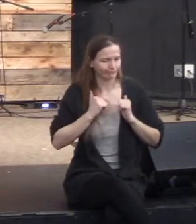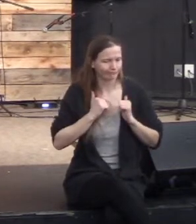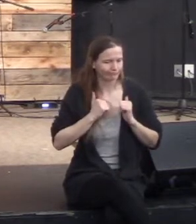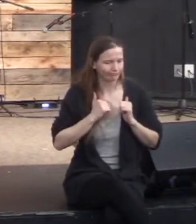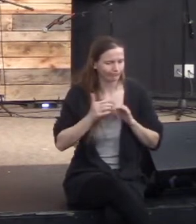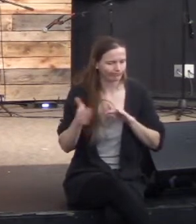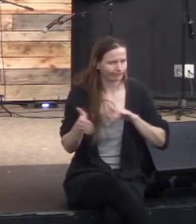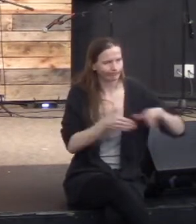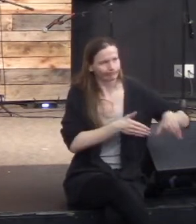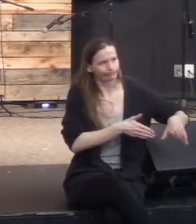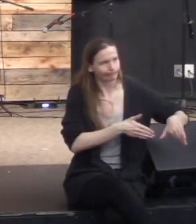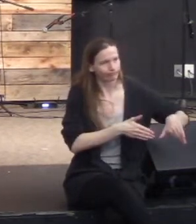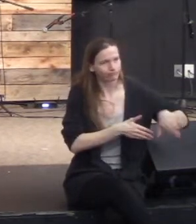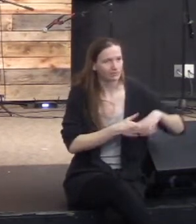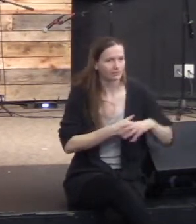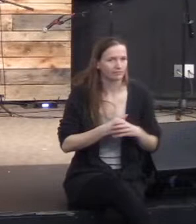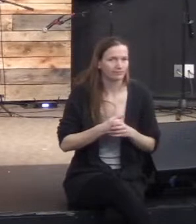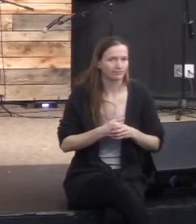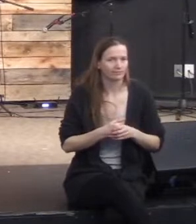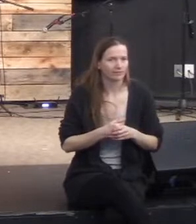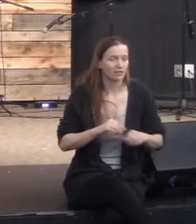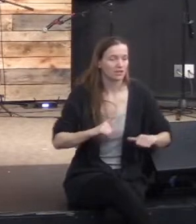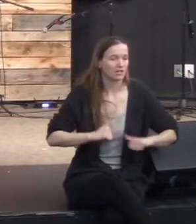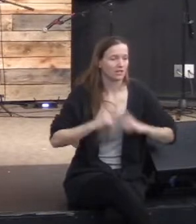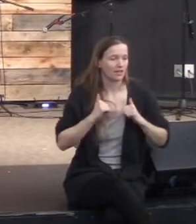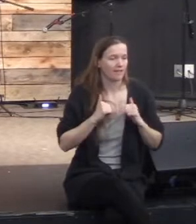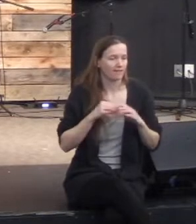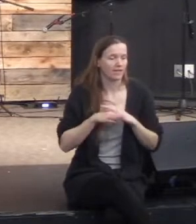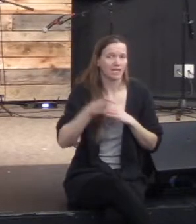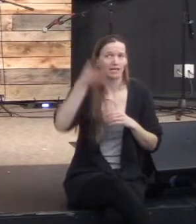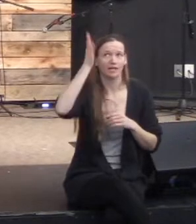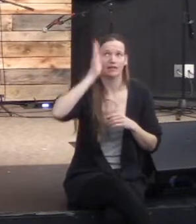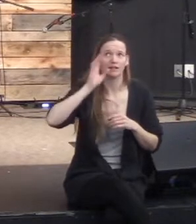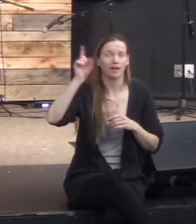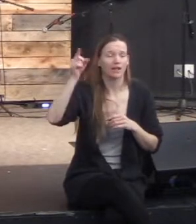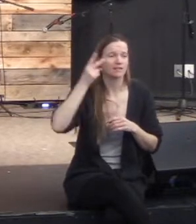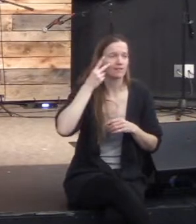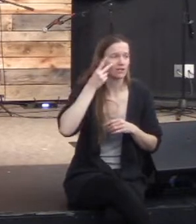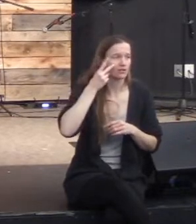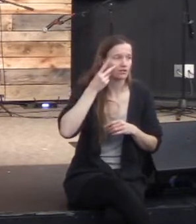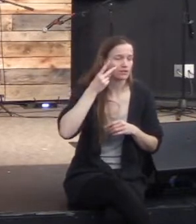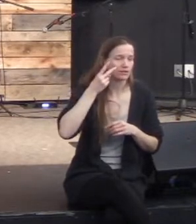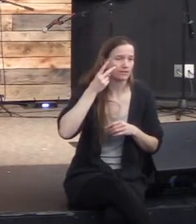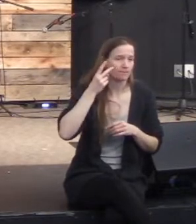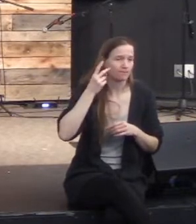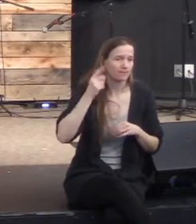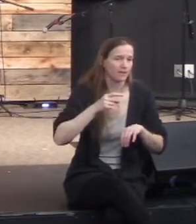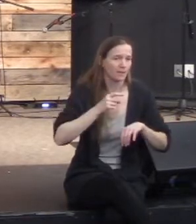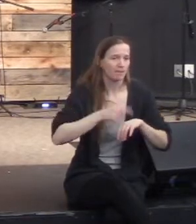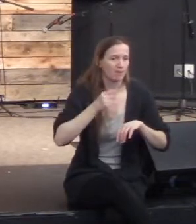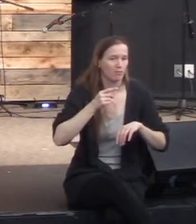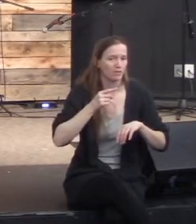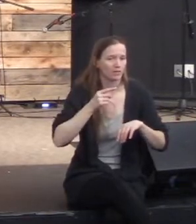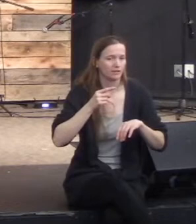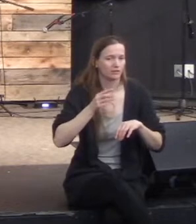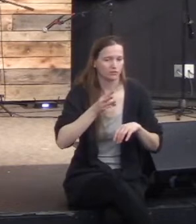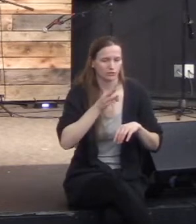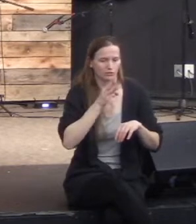Let's just live into the vision God has. The moment you stepped into that water